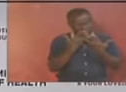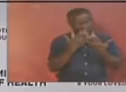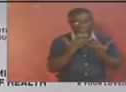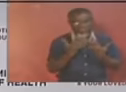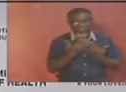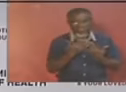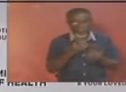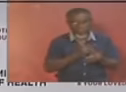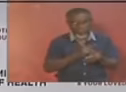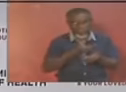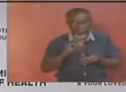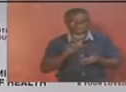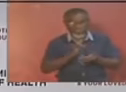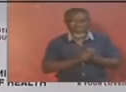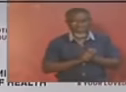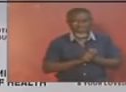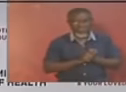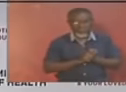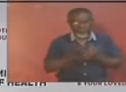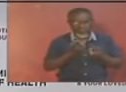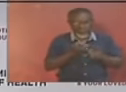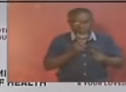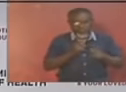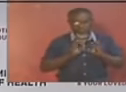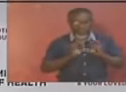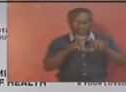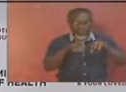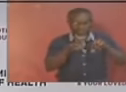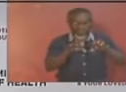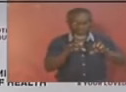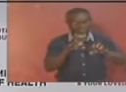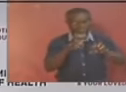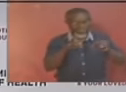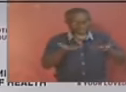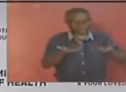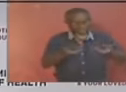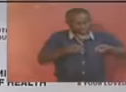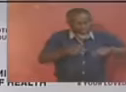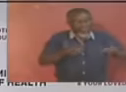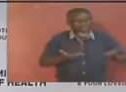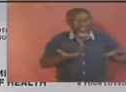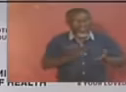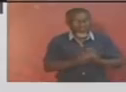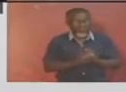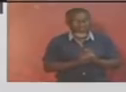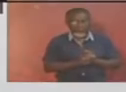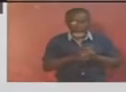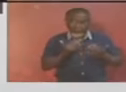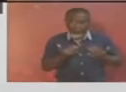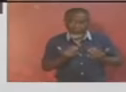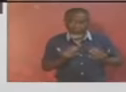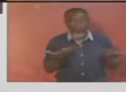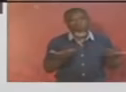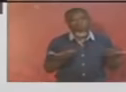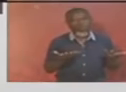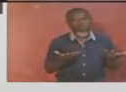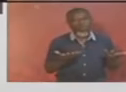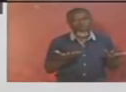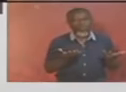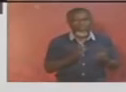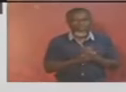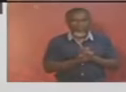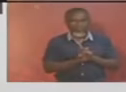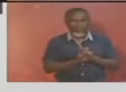COVID-19, but from the Caribbean point of view. And as is customary, the next portion of today's media conference will